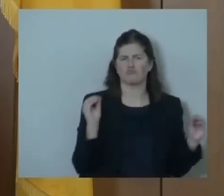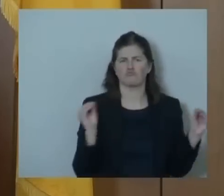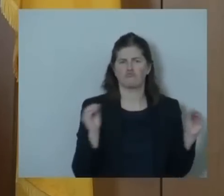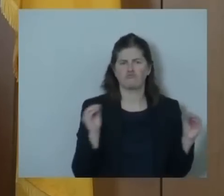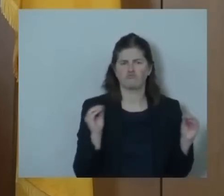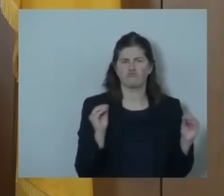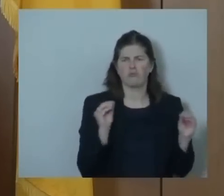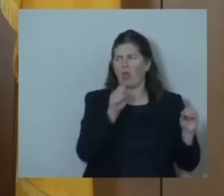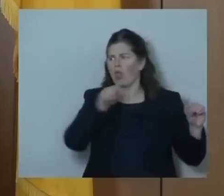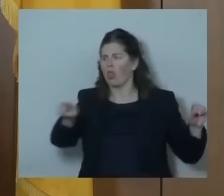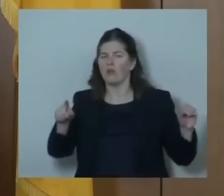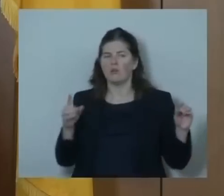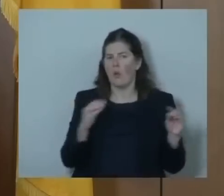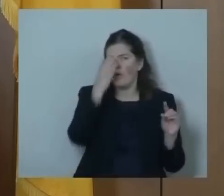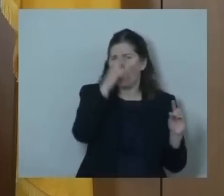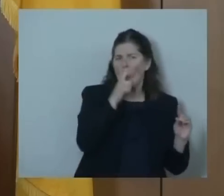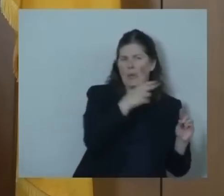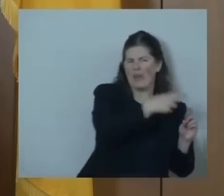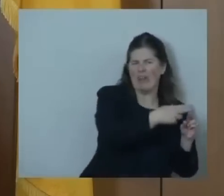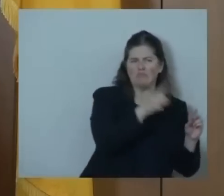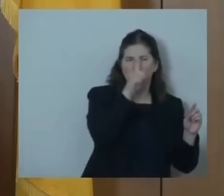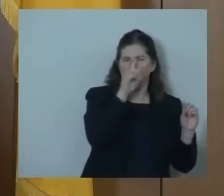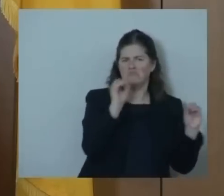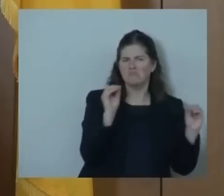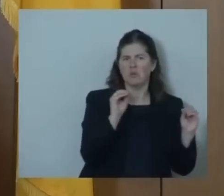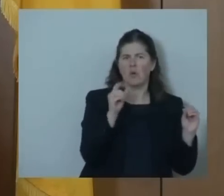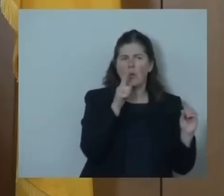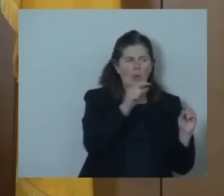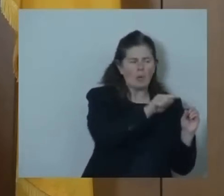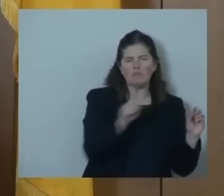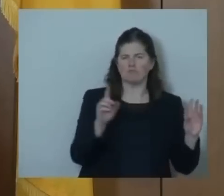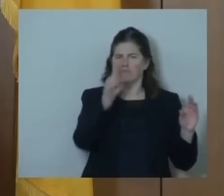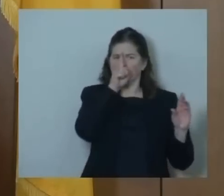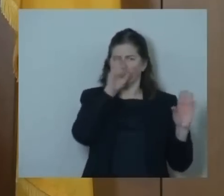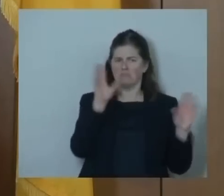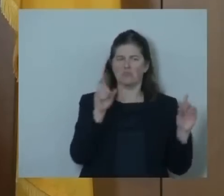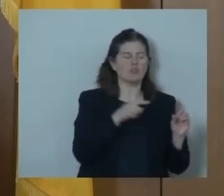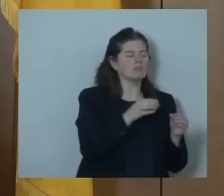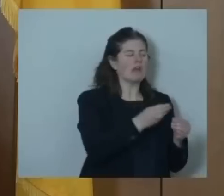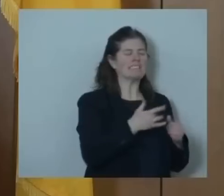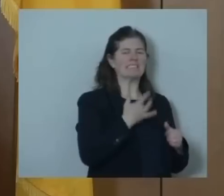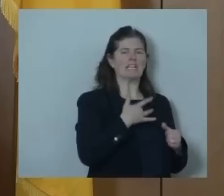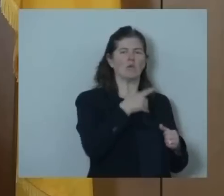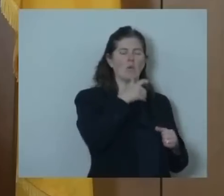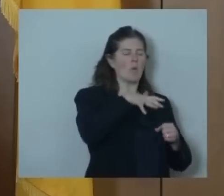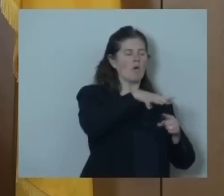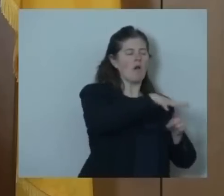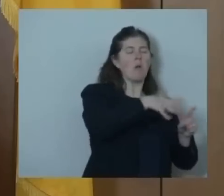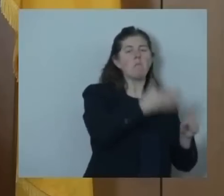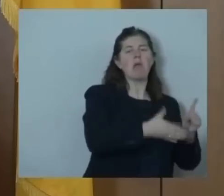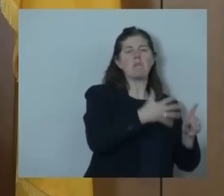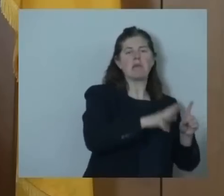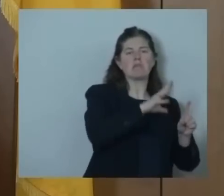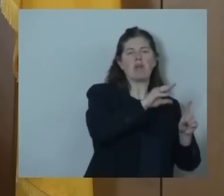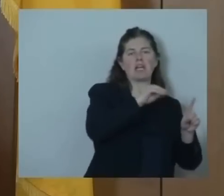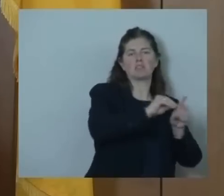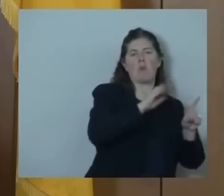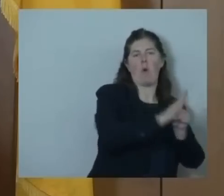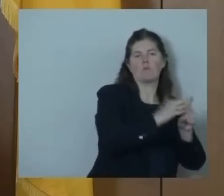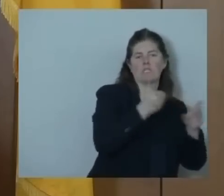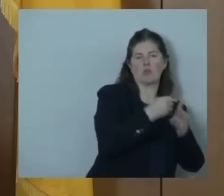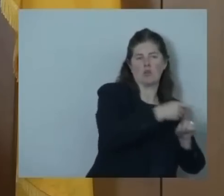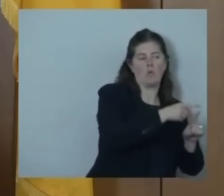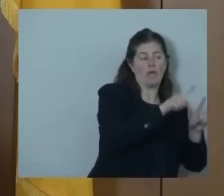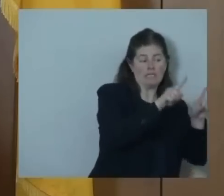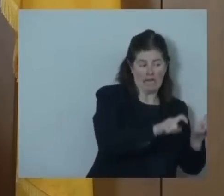goes anywhere. No one knows who is who. It's just getting a sense about who might be exposed so that we can get you tested, and then